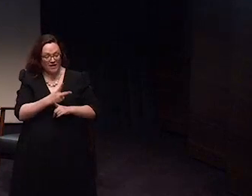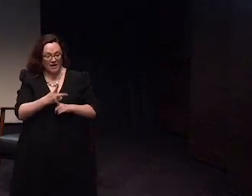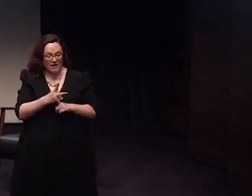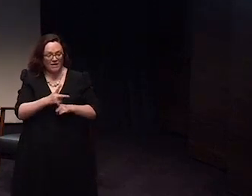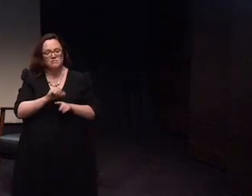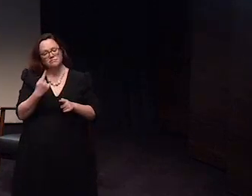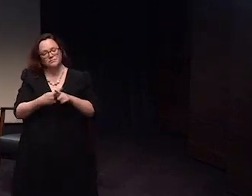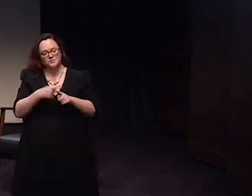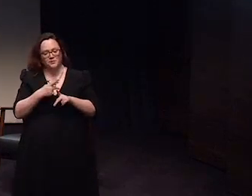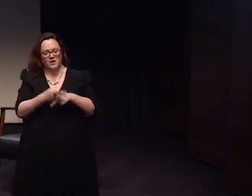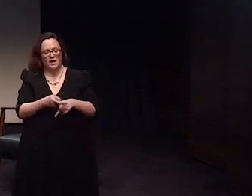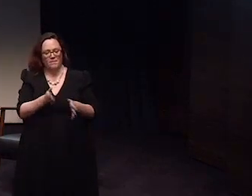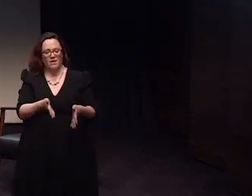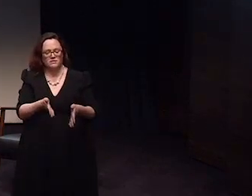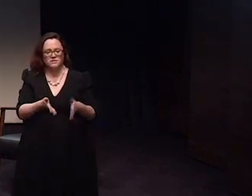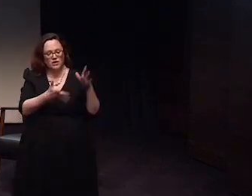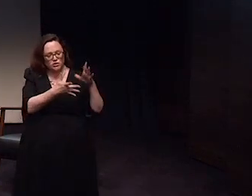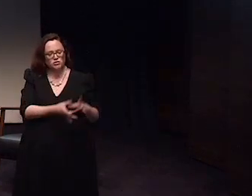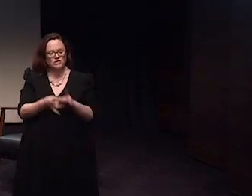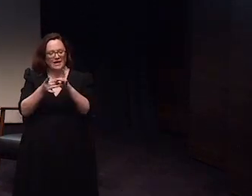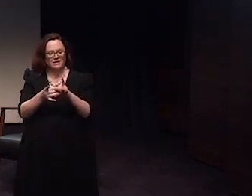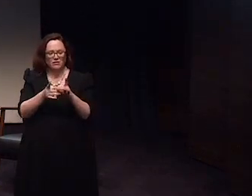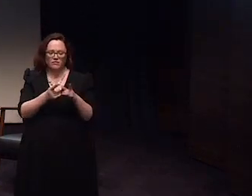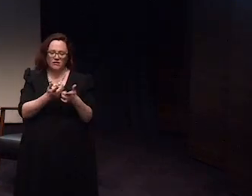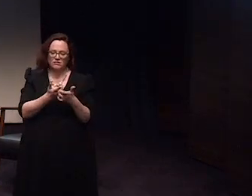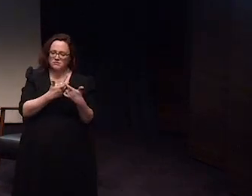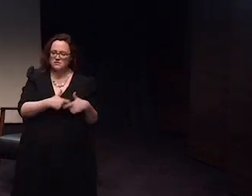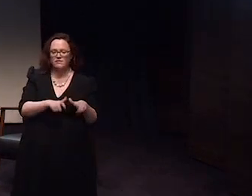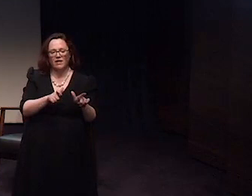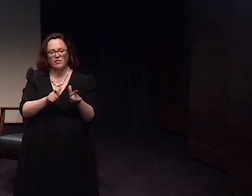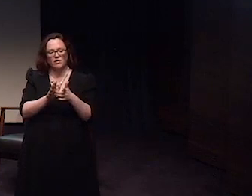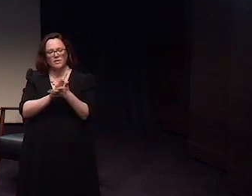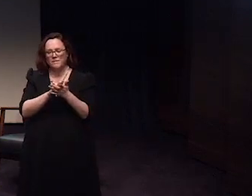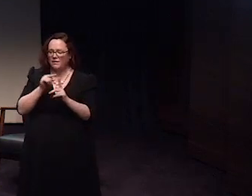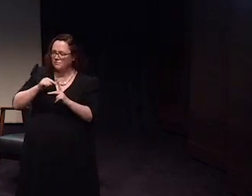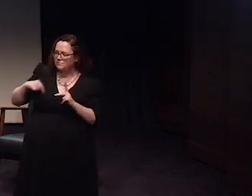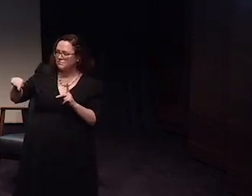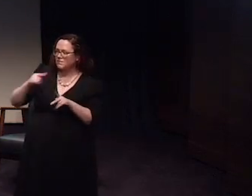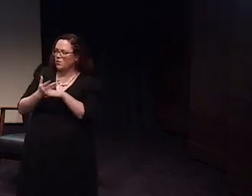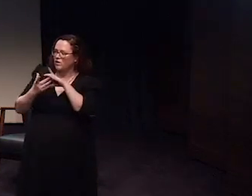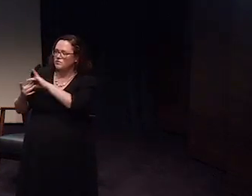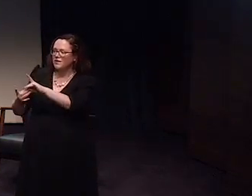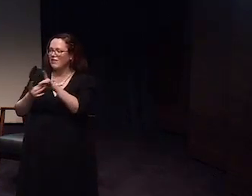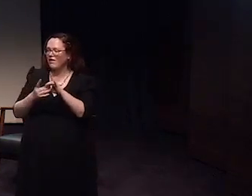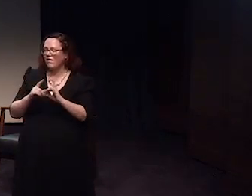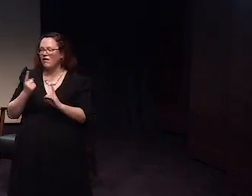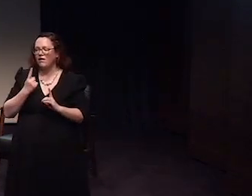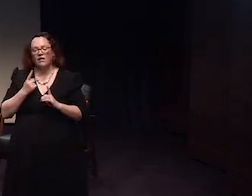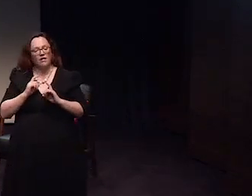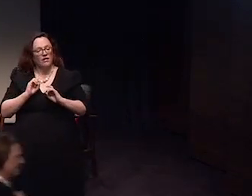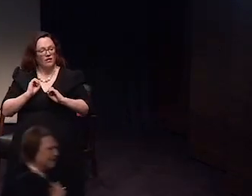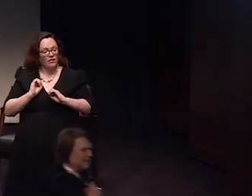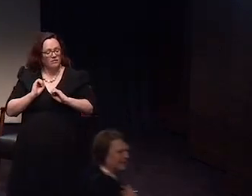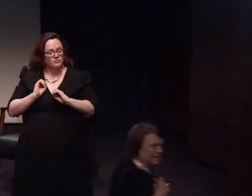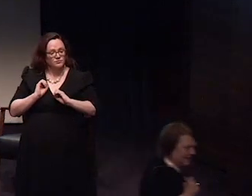The chain of survival involves the collaboration of multiple interveners, so dispatcher, bystander, first responder, and